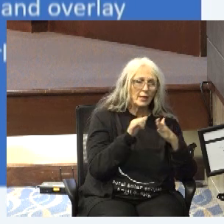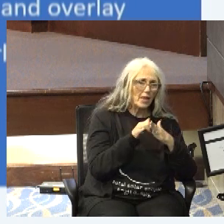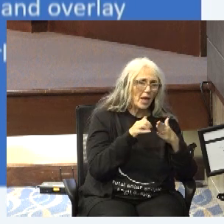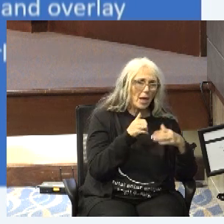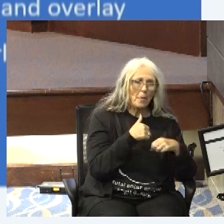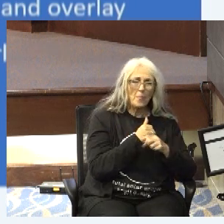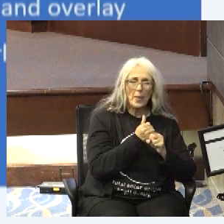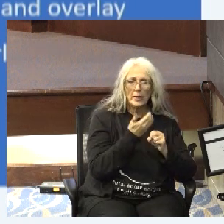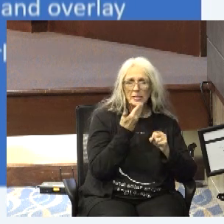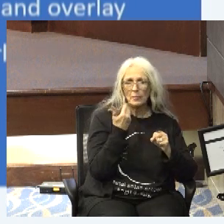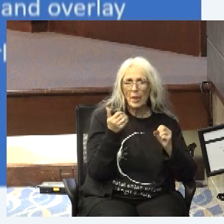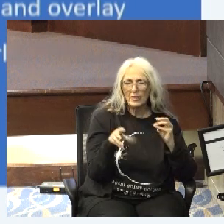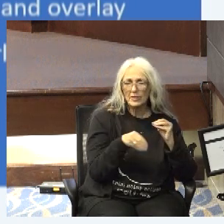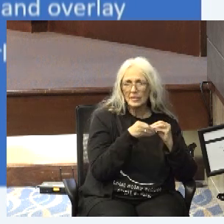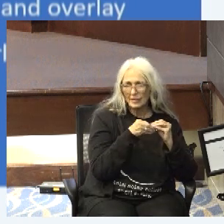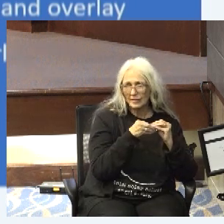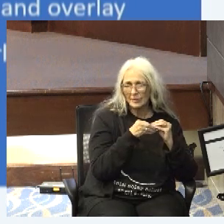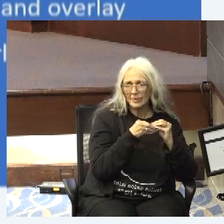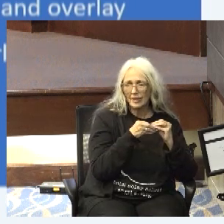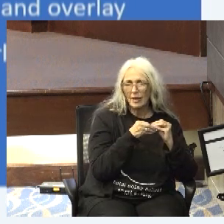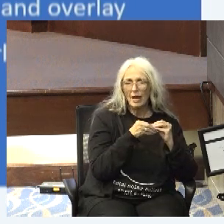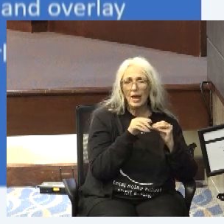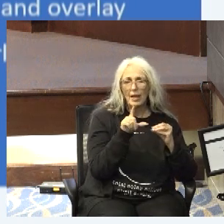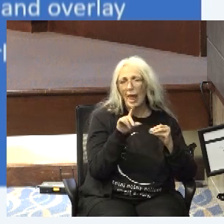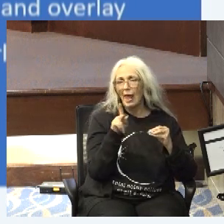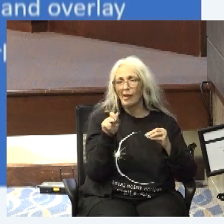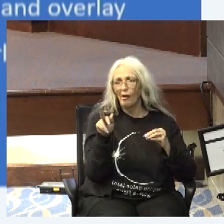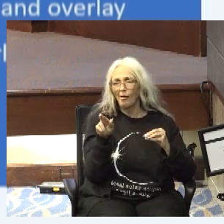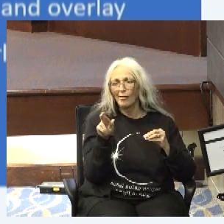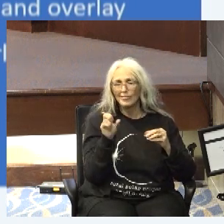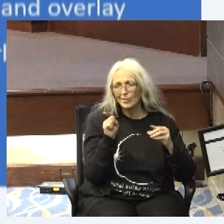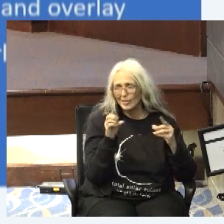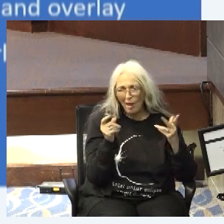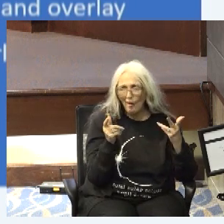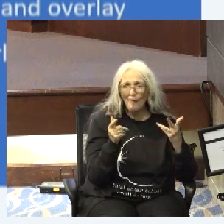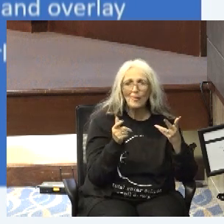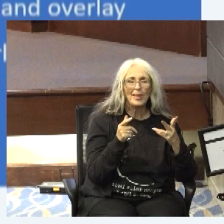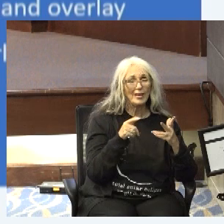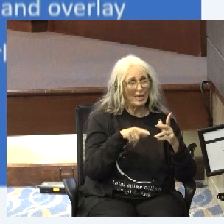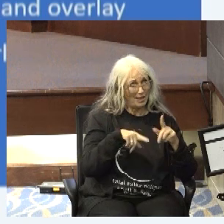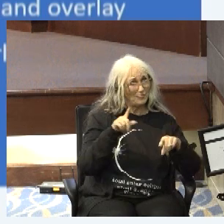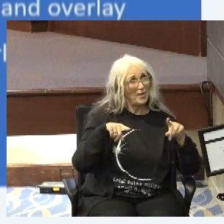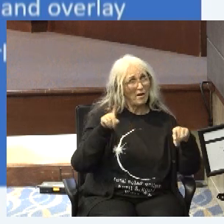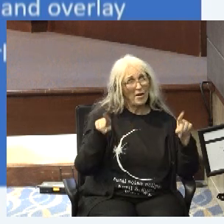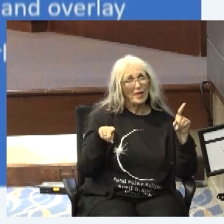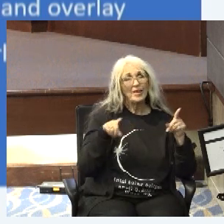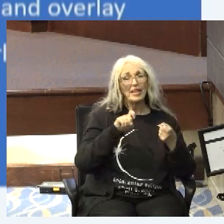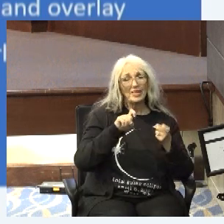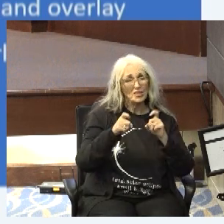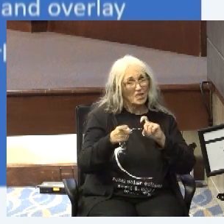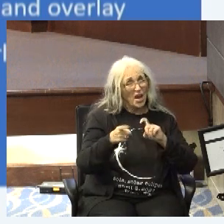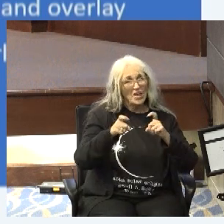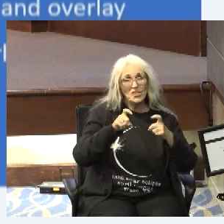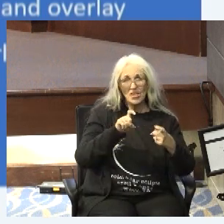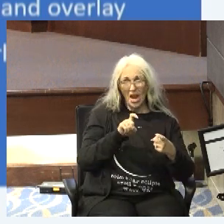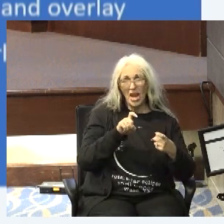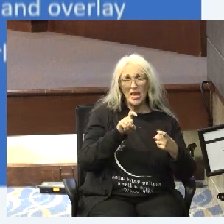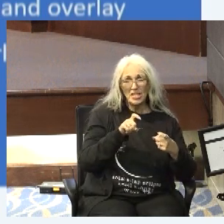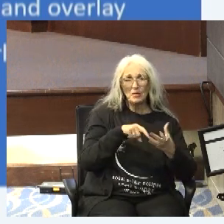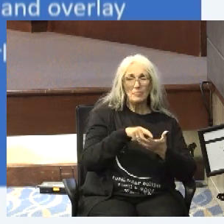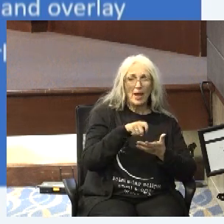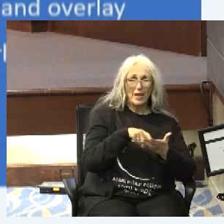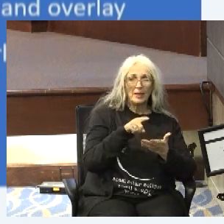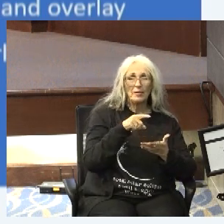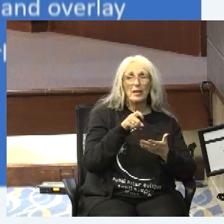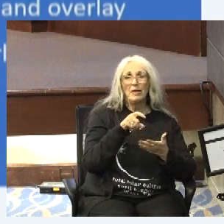even the best statistician a liar. So my point is there's some variability to this that will likely shift the revenues and reimbursements to the